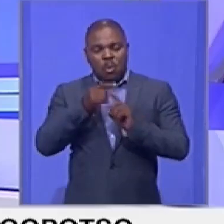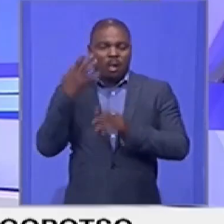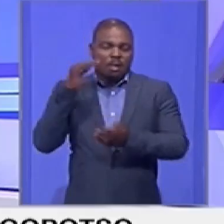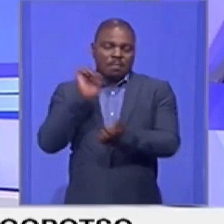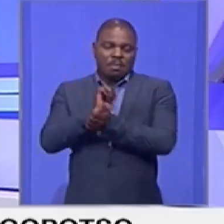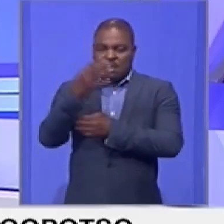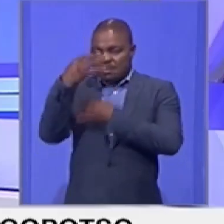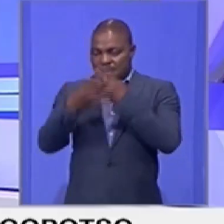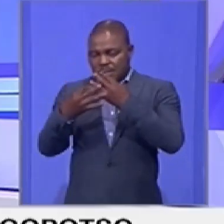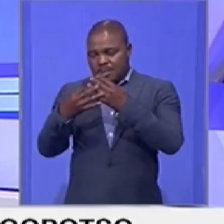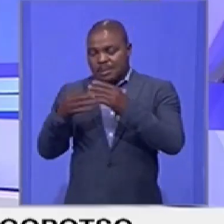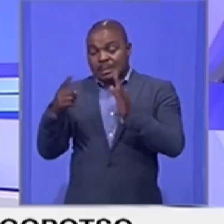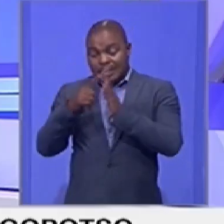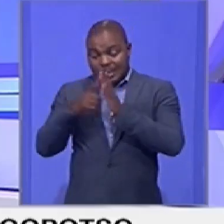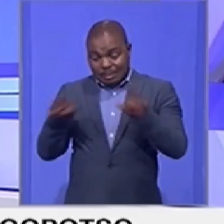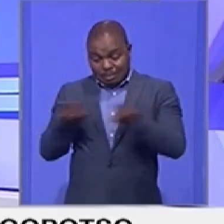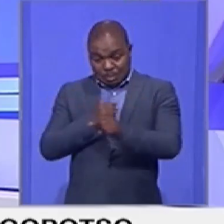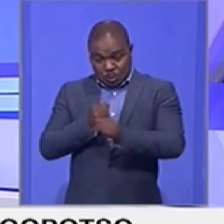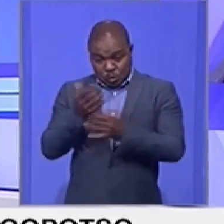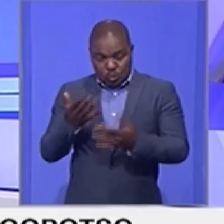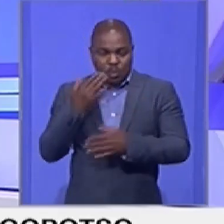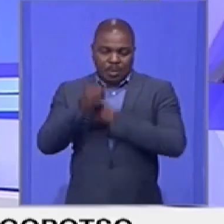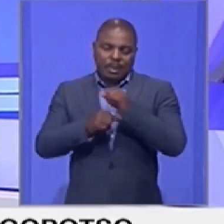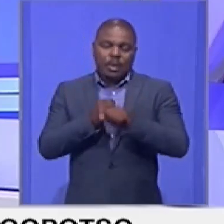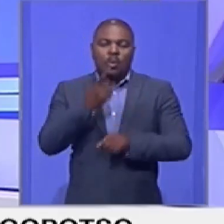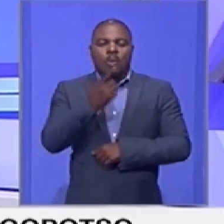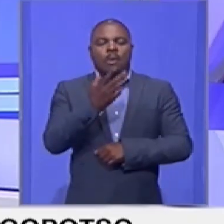mo tsatsing leno ka 1977.